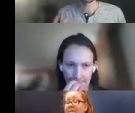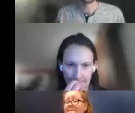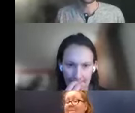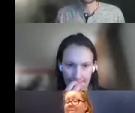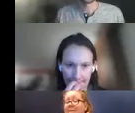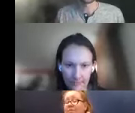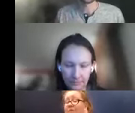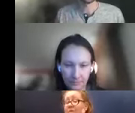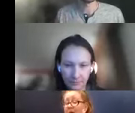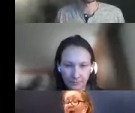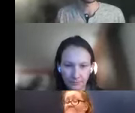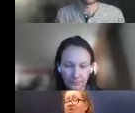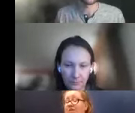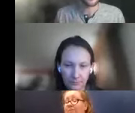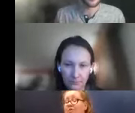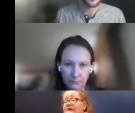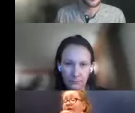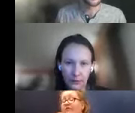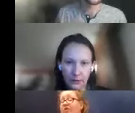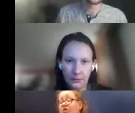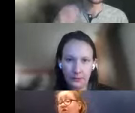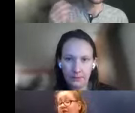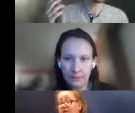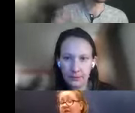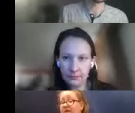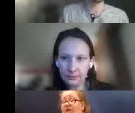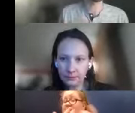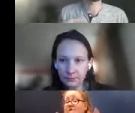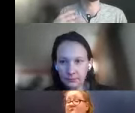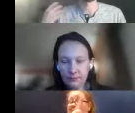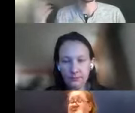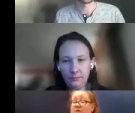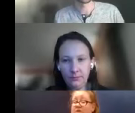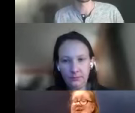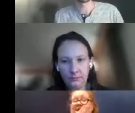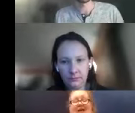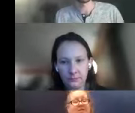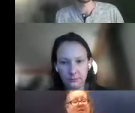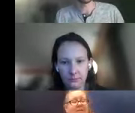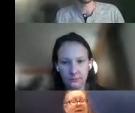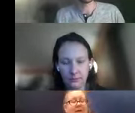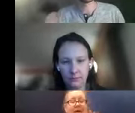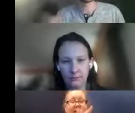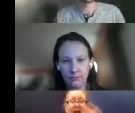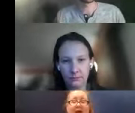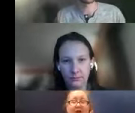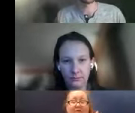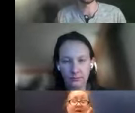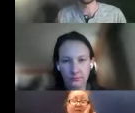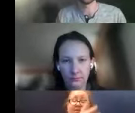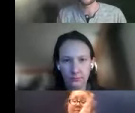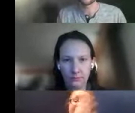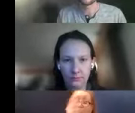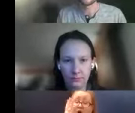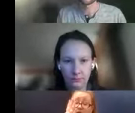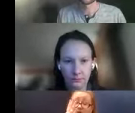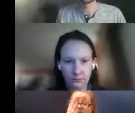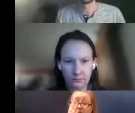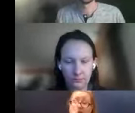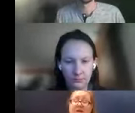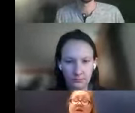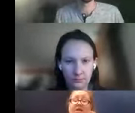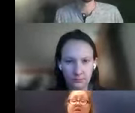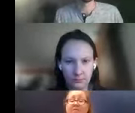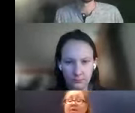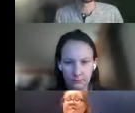some conversion of existing uses. For example, some areas of parks that would be turned into wetland